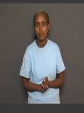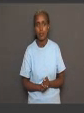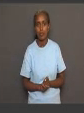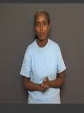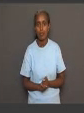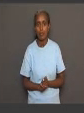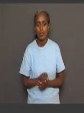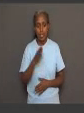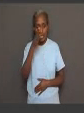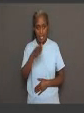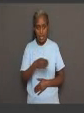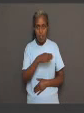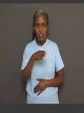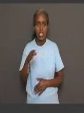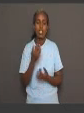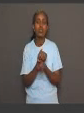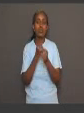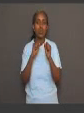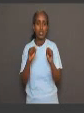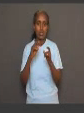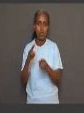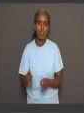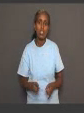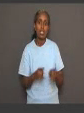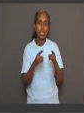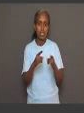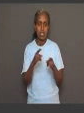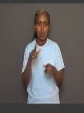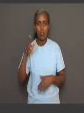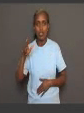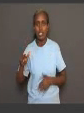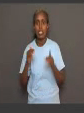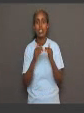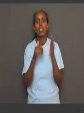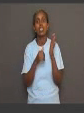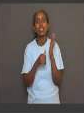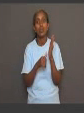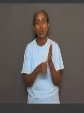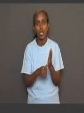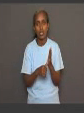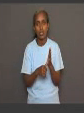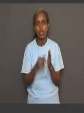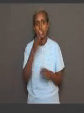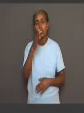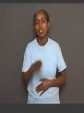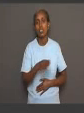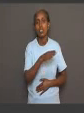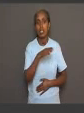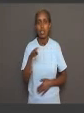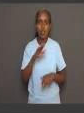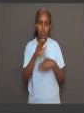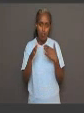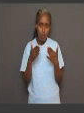A graphical solution of a system of linear inequalities is the graph of